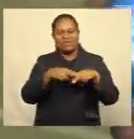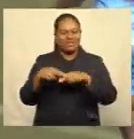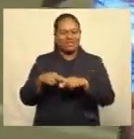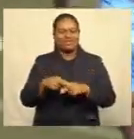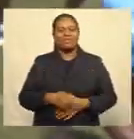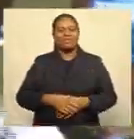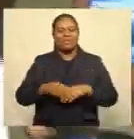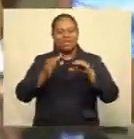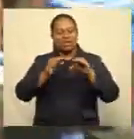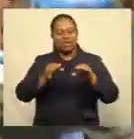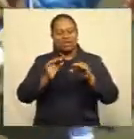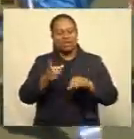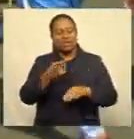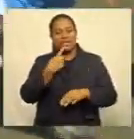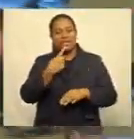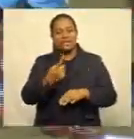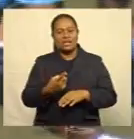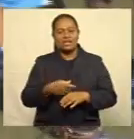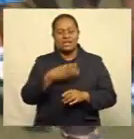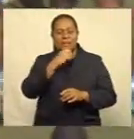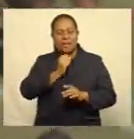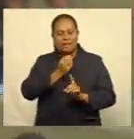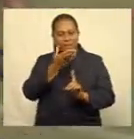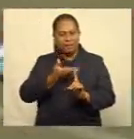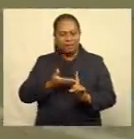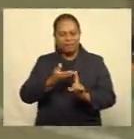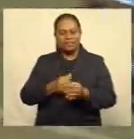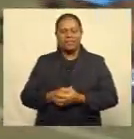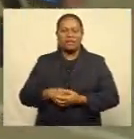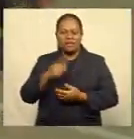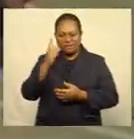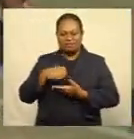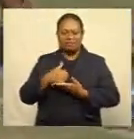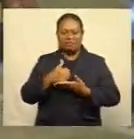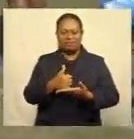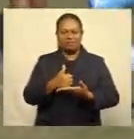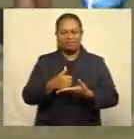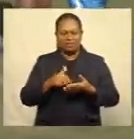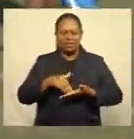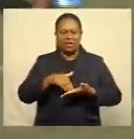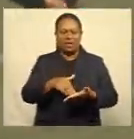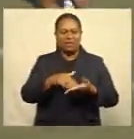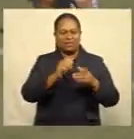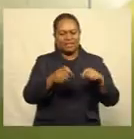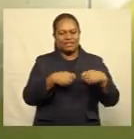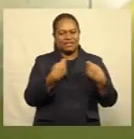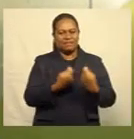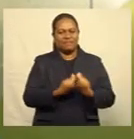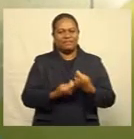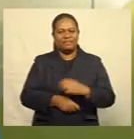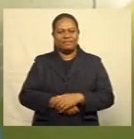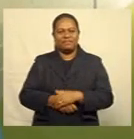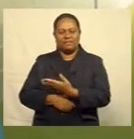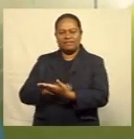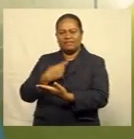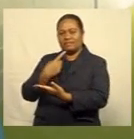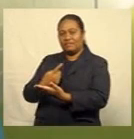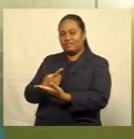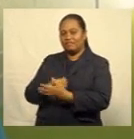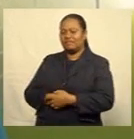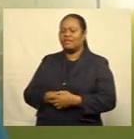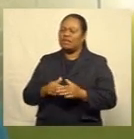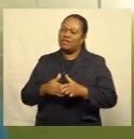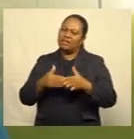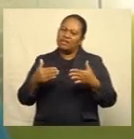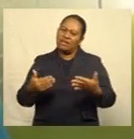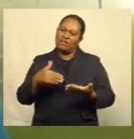Malakai Tueli says Algar will be an asset to any team. Creating plays for us out wide and in the middle